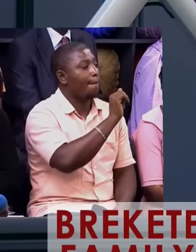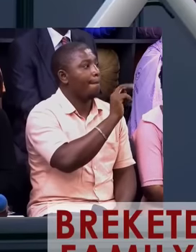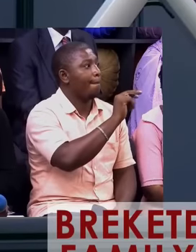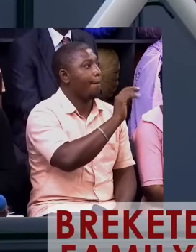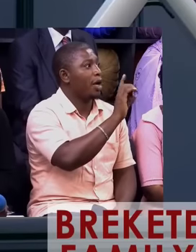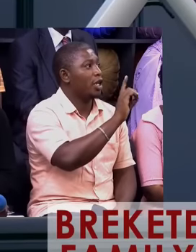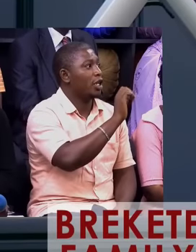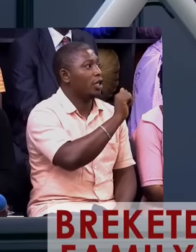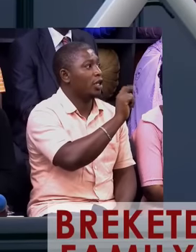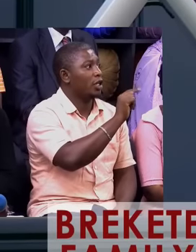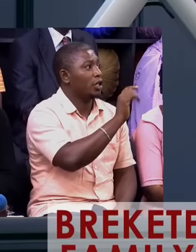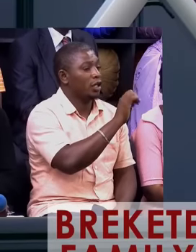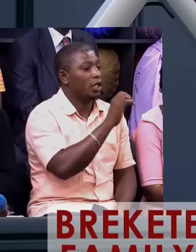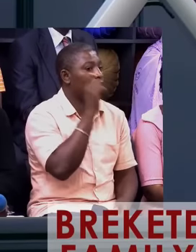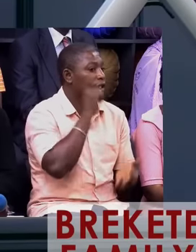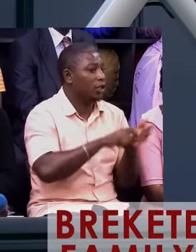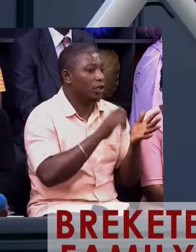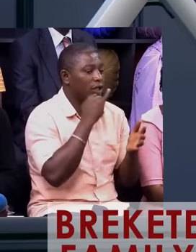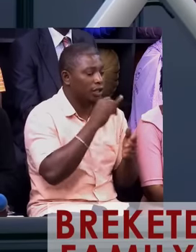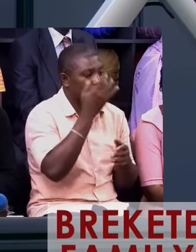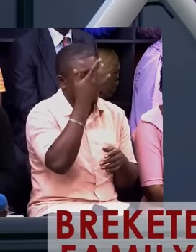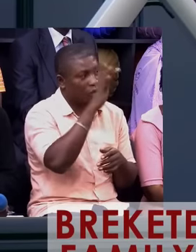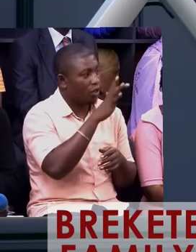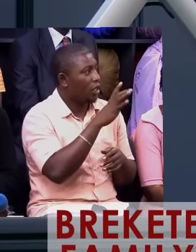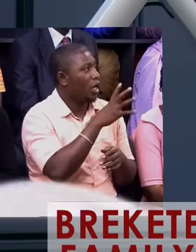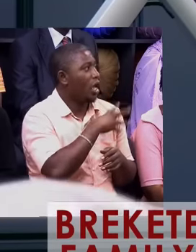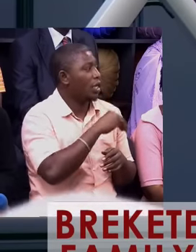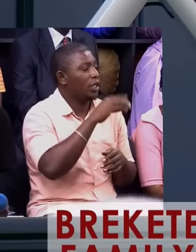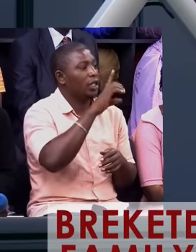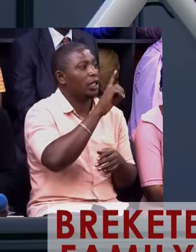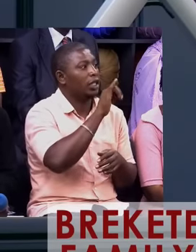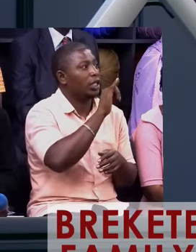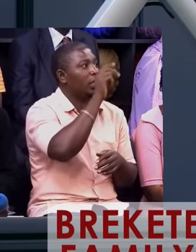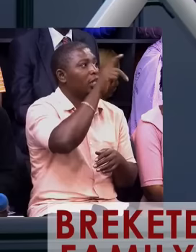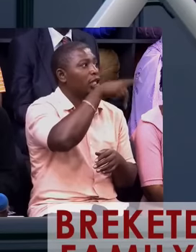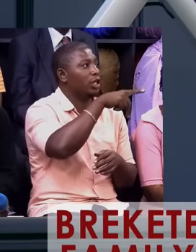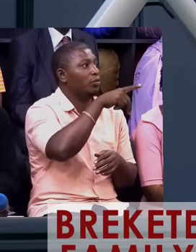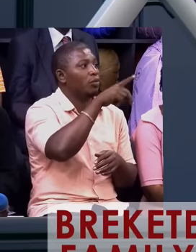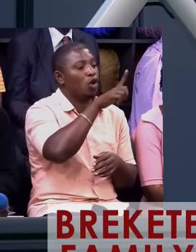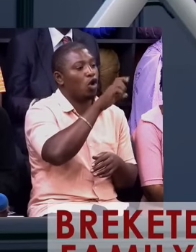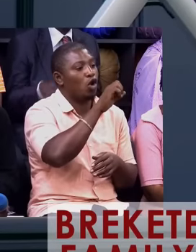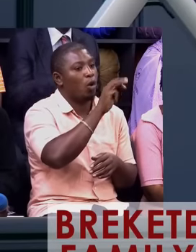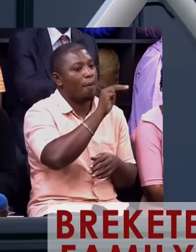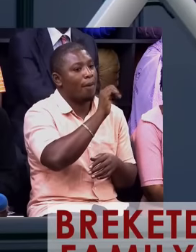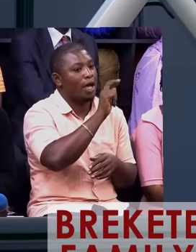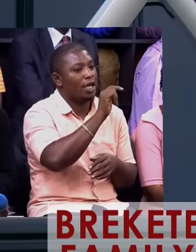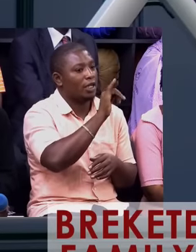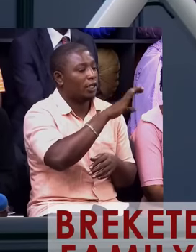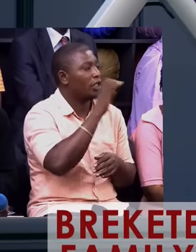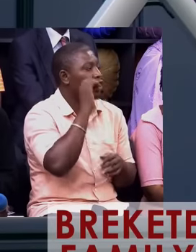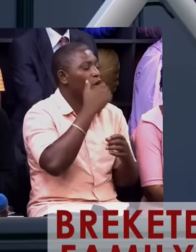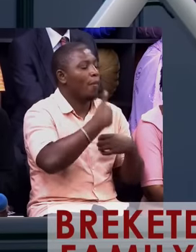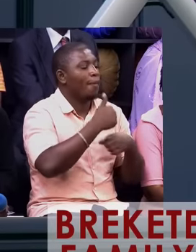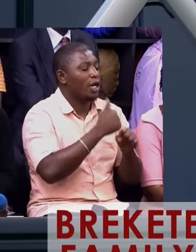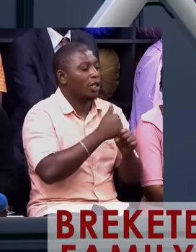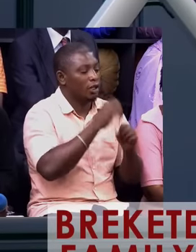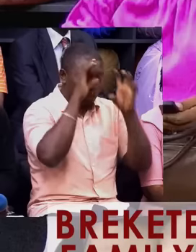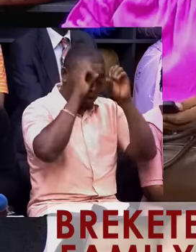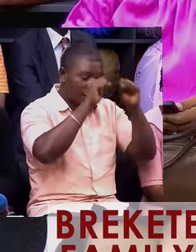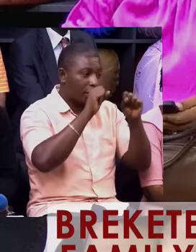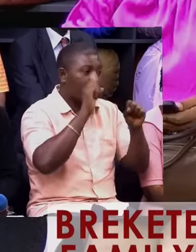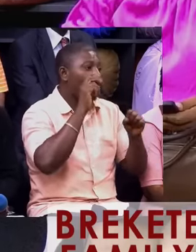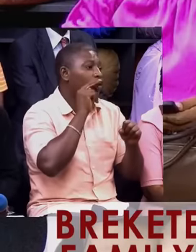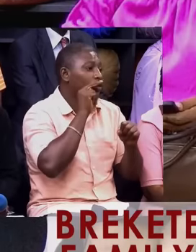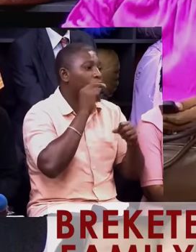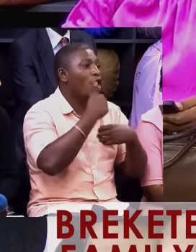brilliant and highly diplomatic president Bola AMU made the right choice by appointing her